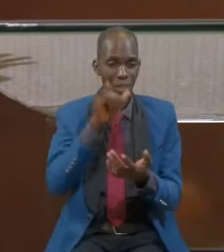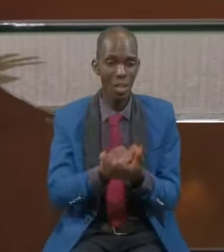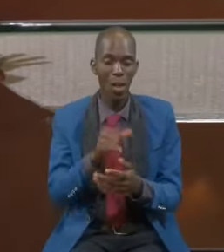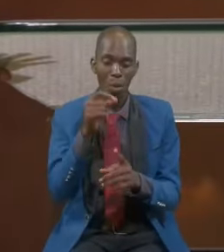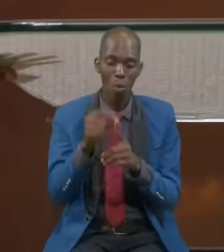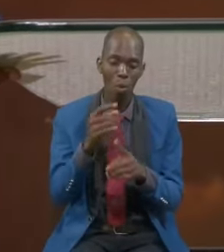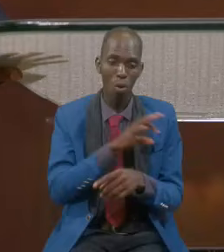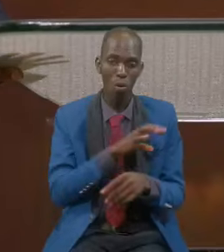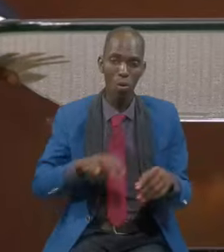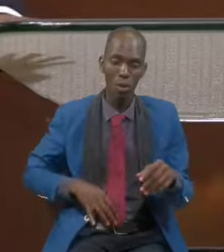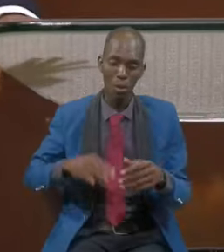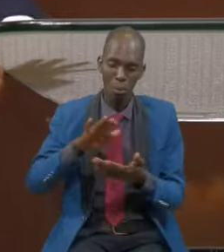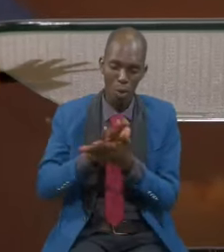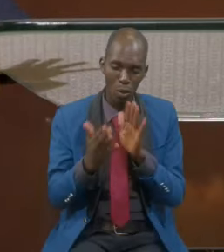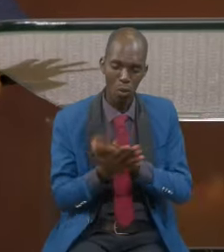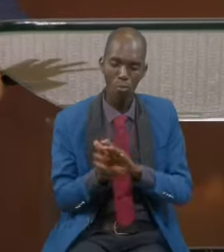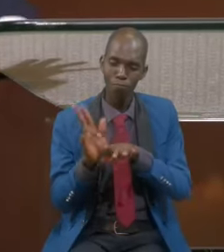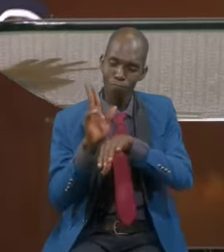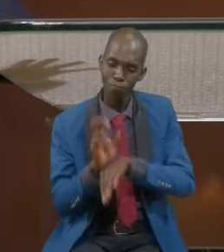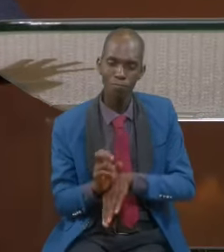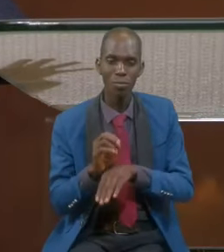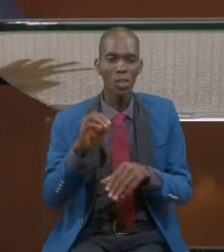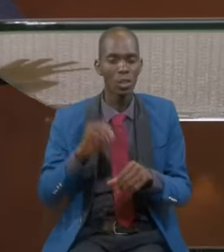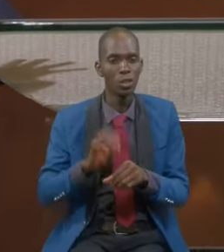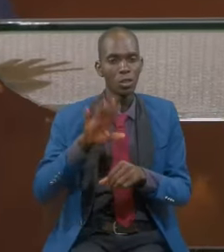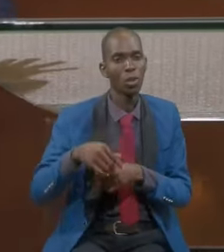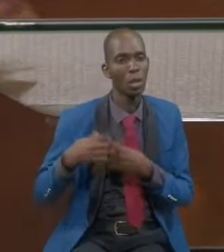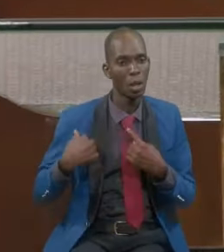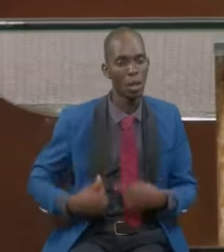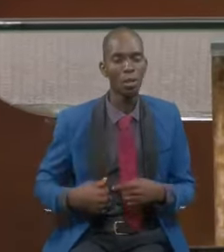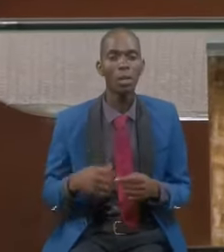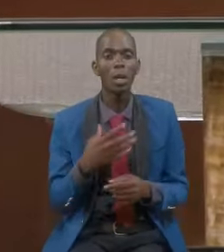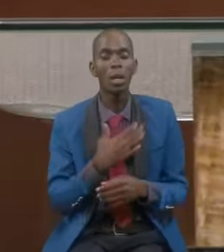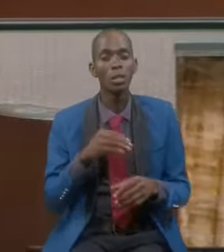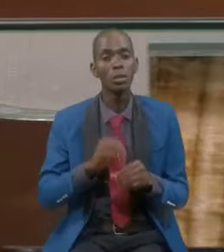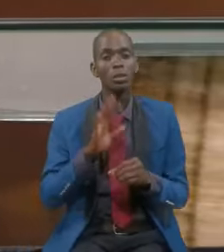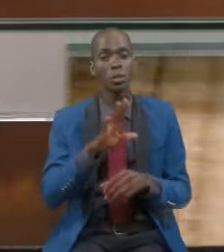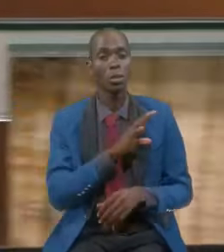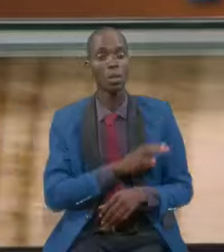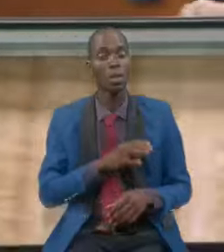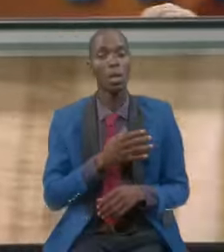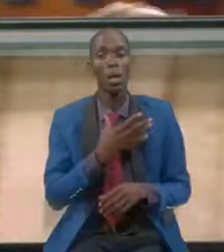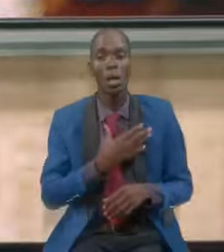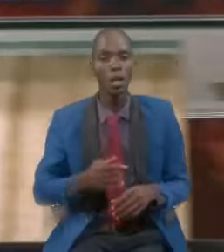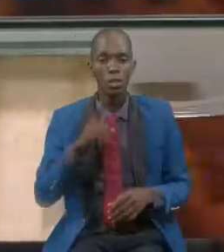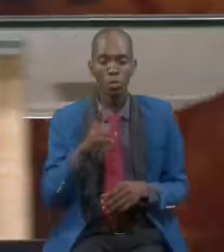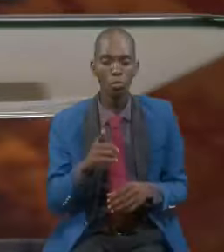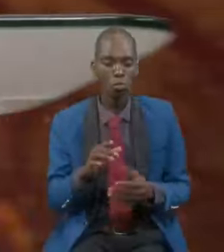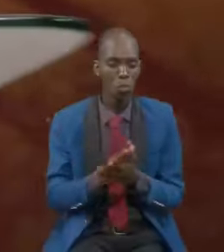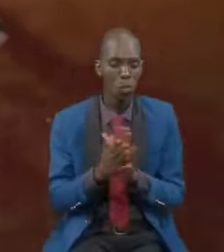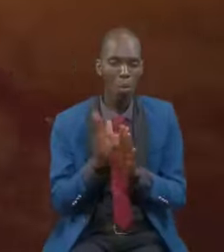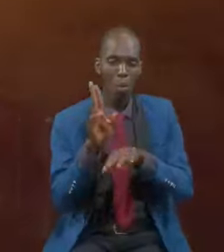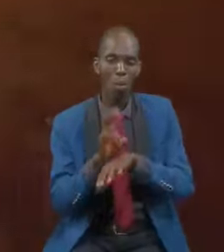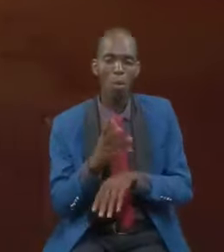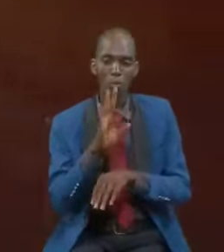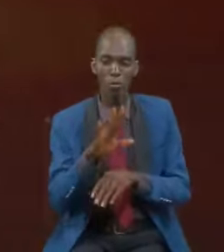word becomes part of your life, part of your character, and part of your motivation, everything